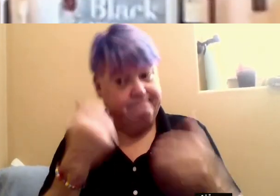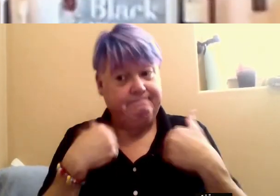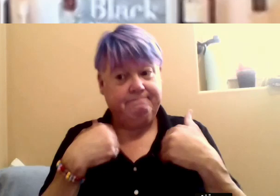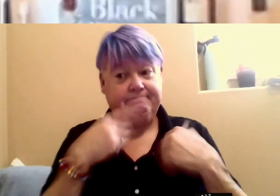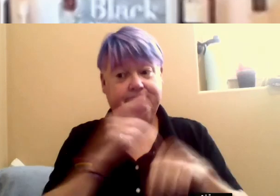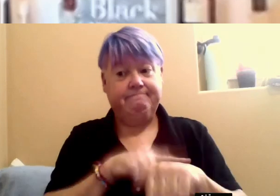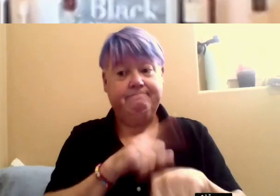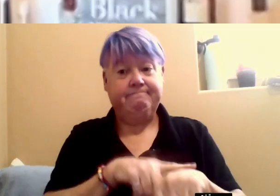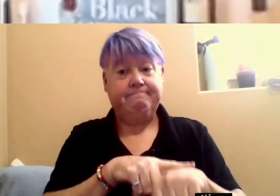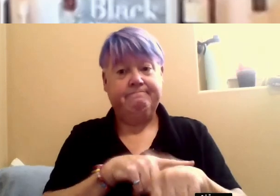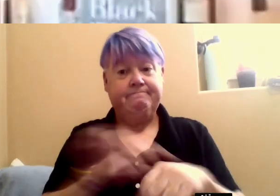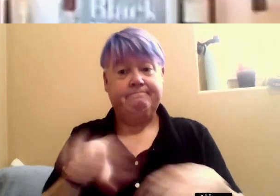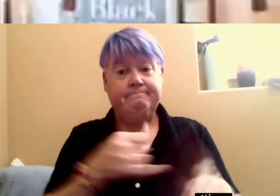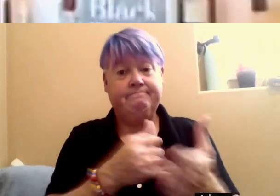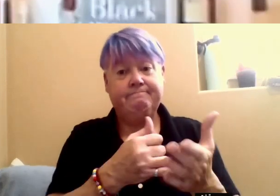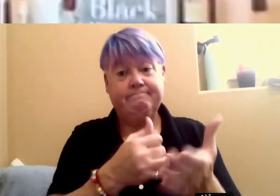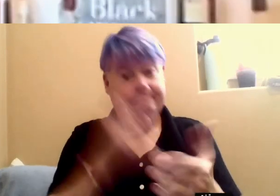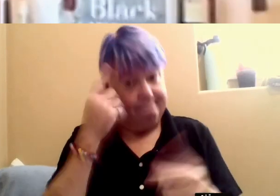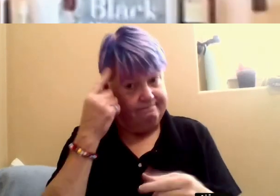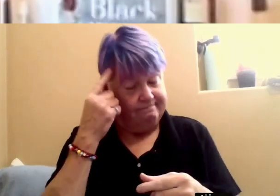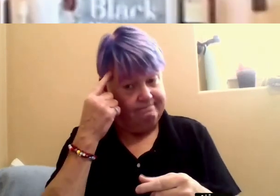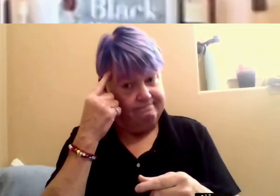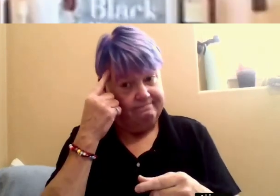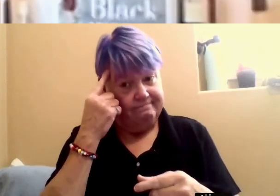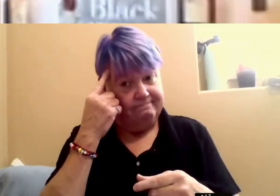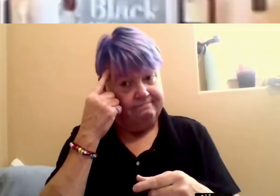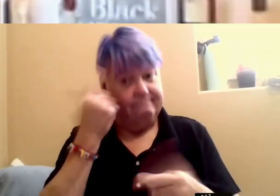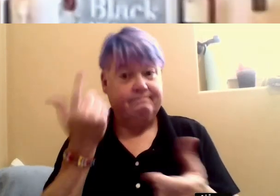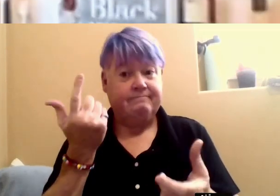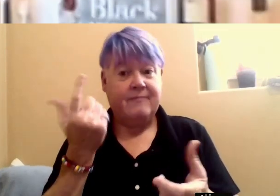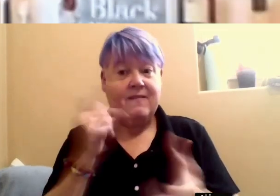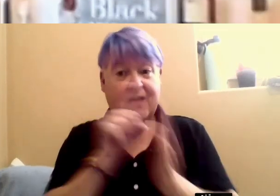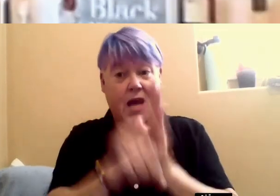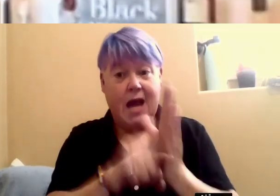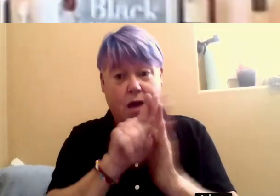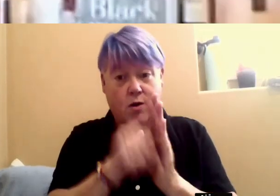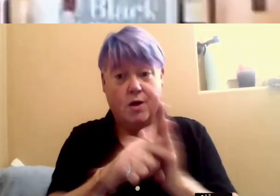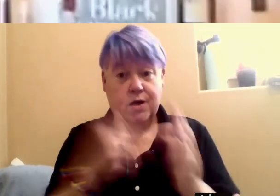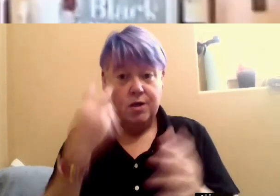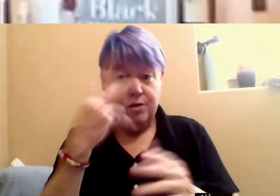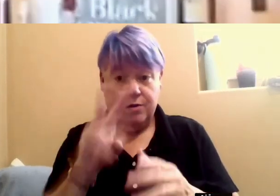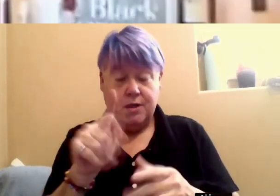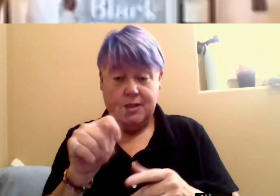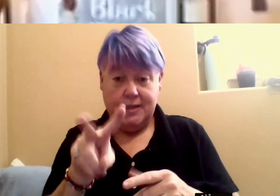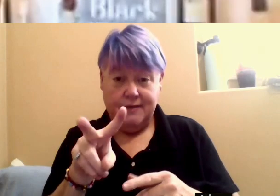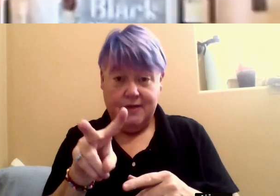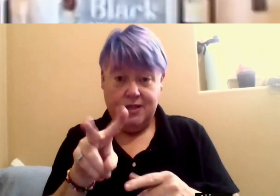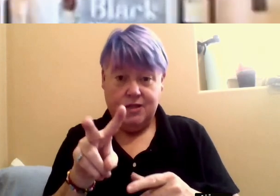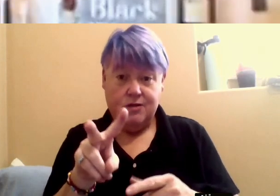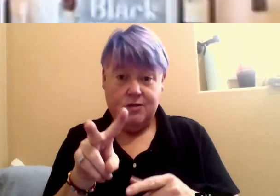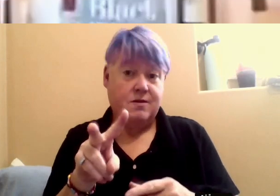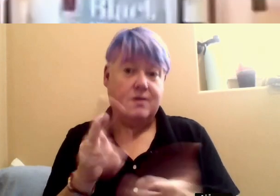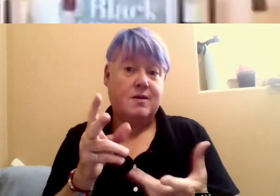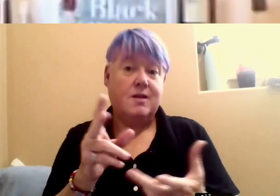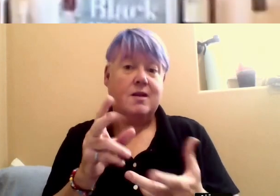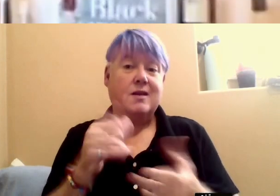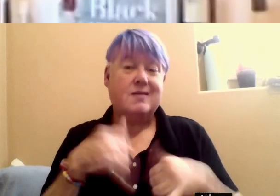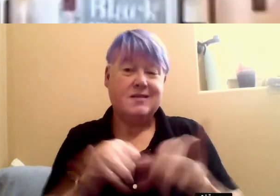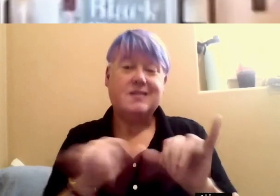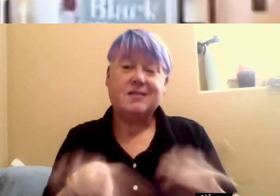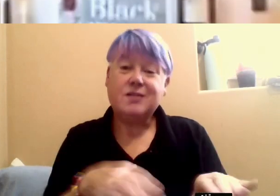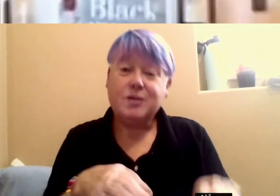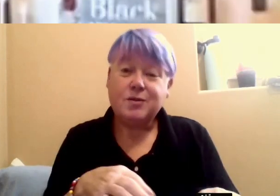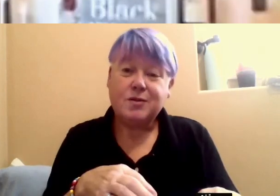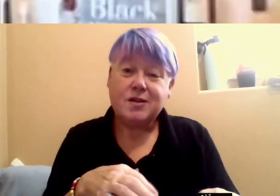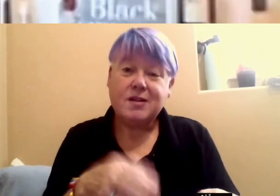time to do it. And I just think, like, if I have an hour to watch a TV show, which I still do sometimes, that's